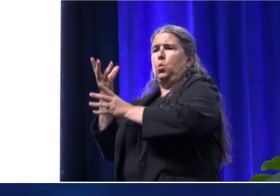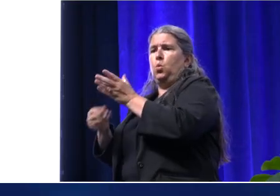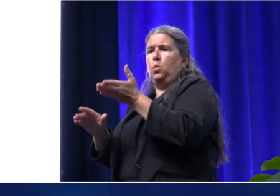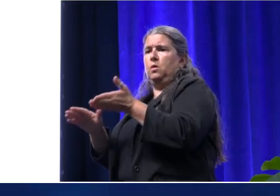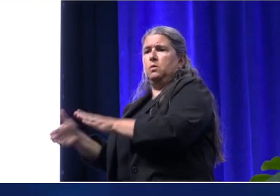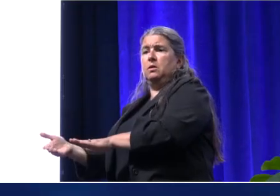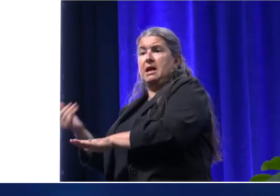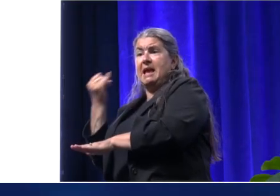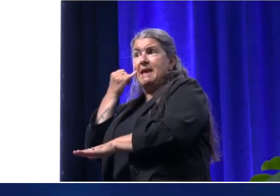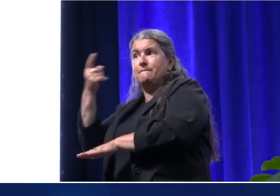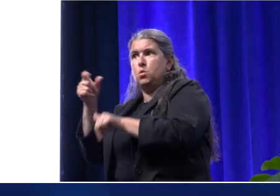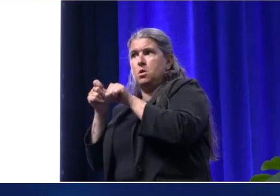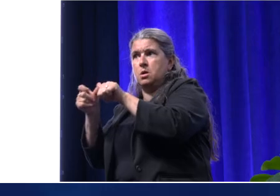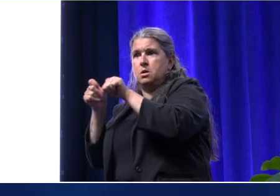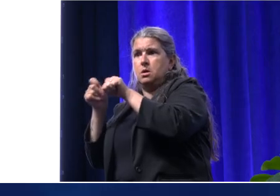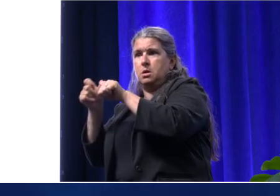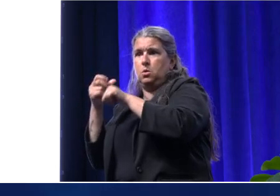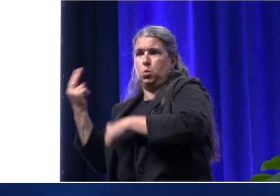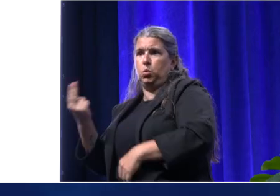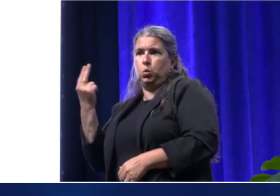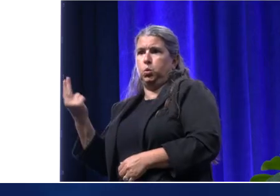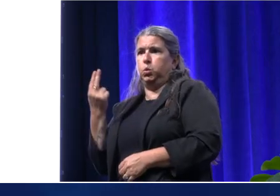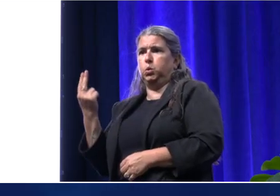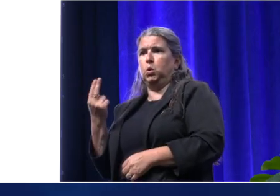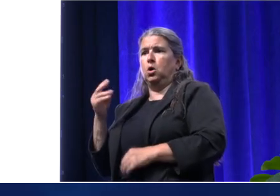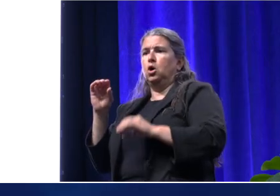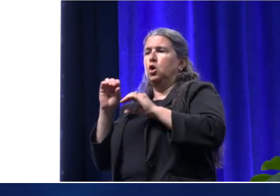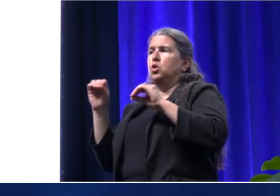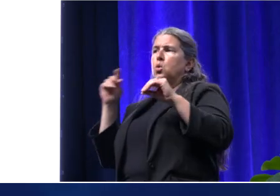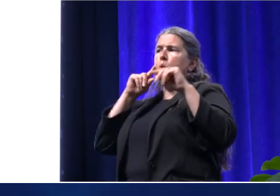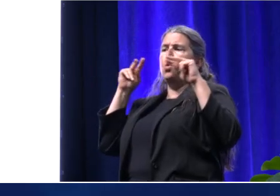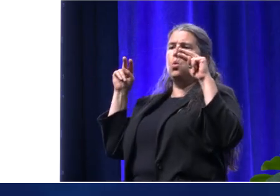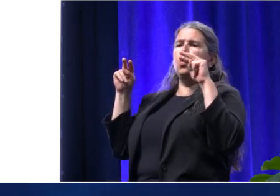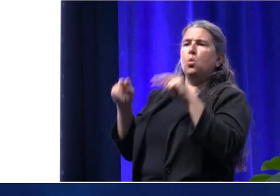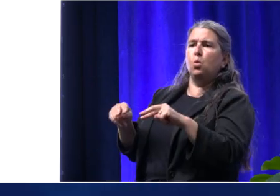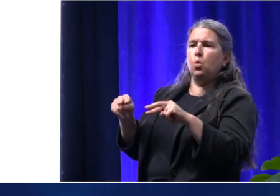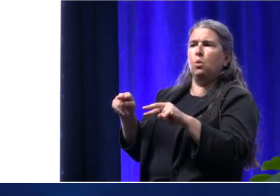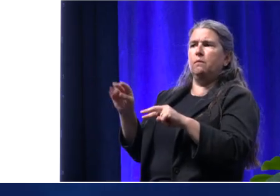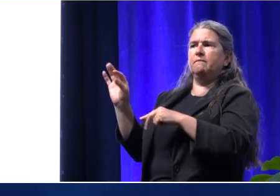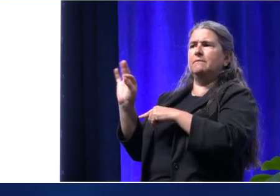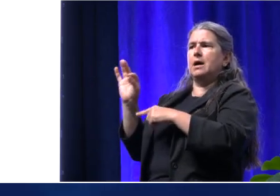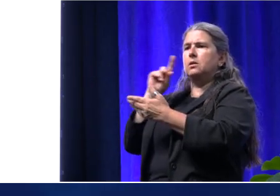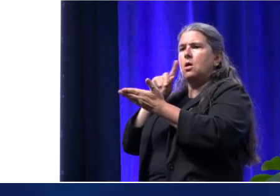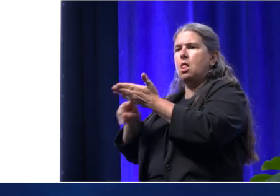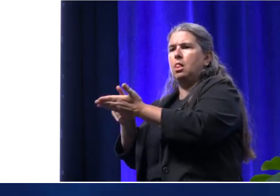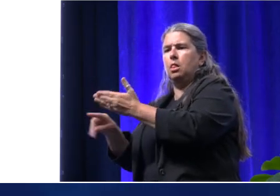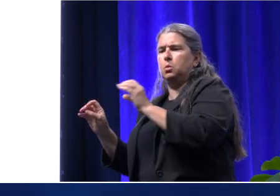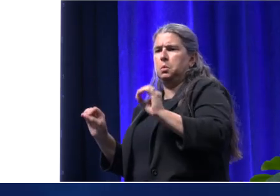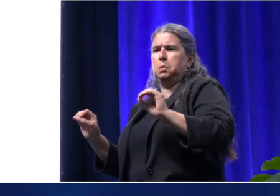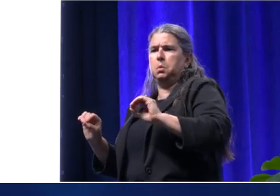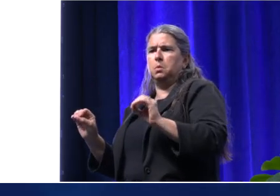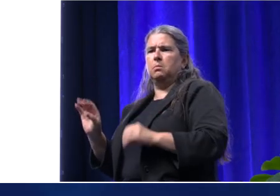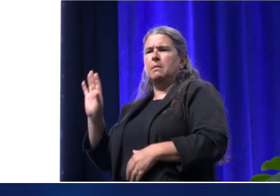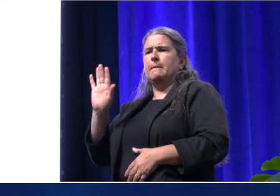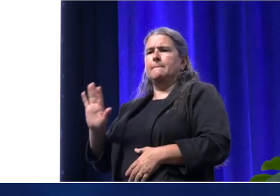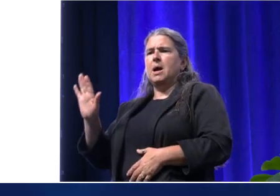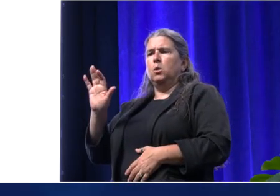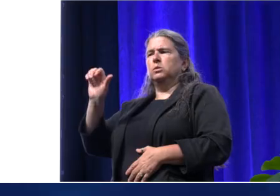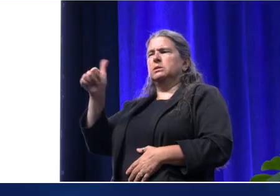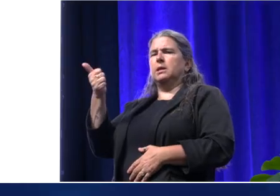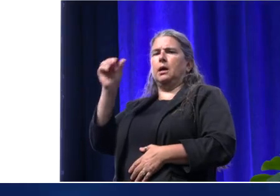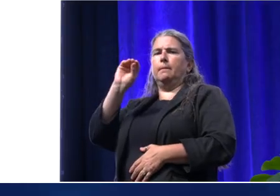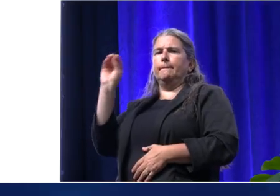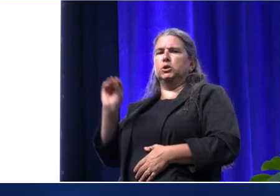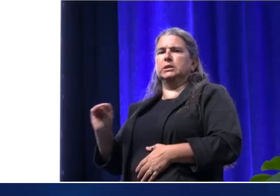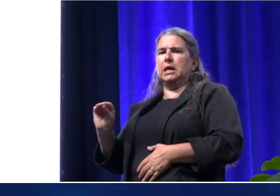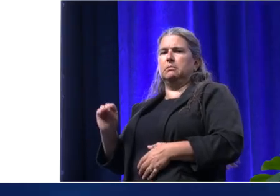street fentanyl? It's about 1%. That number is either really high or really low, depending on where you sit, but it's about 10